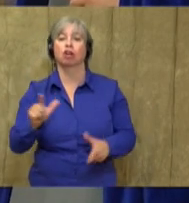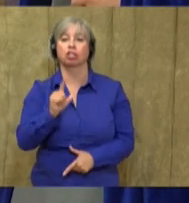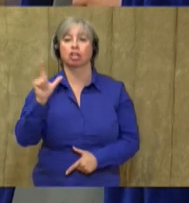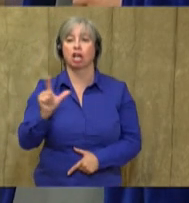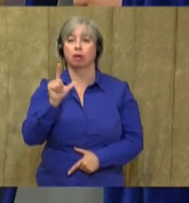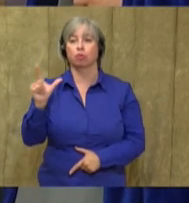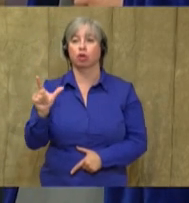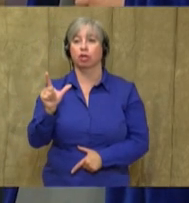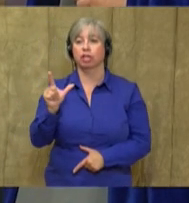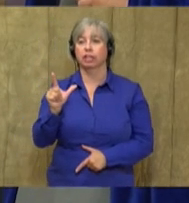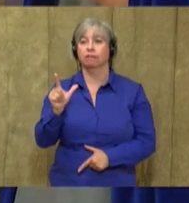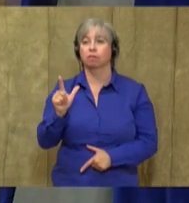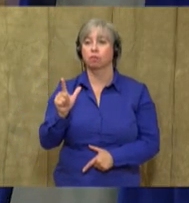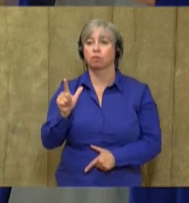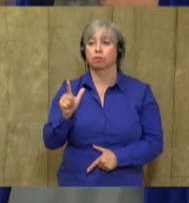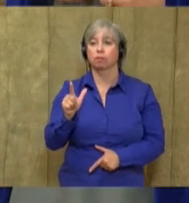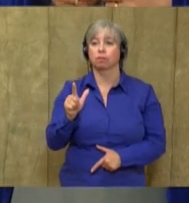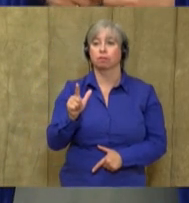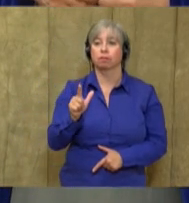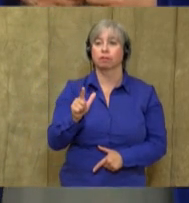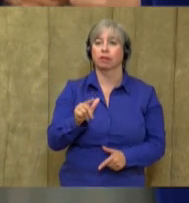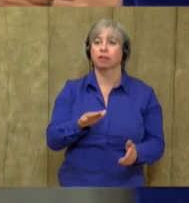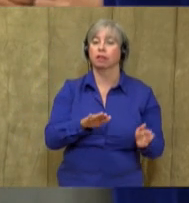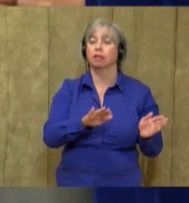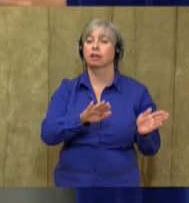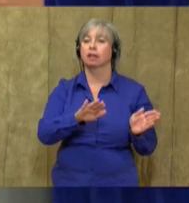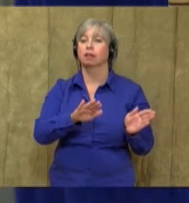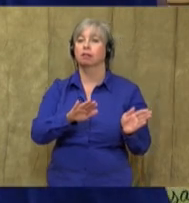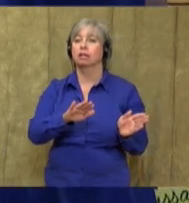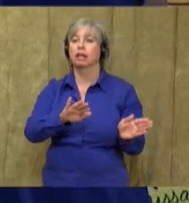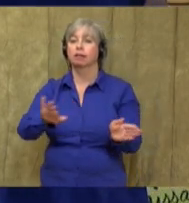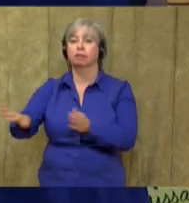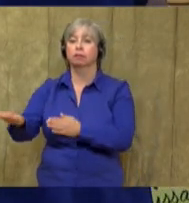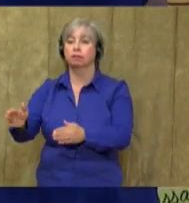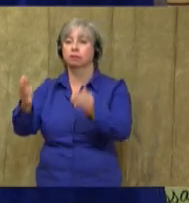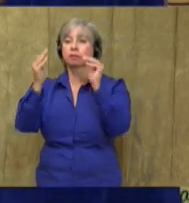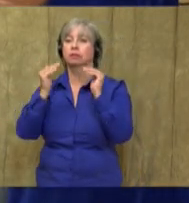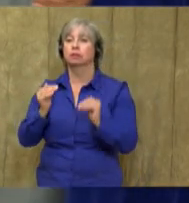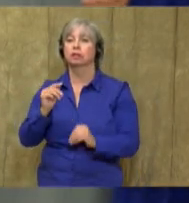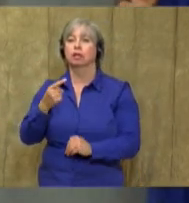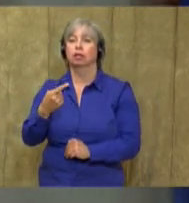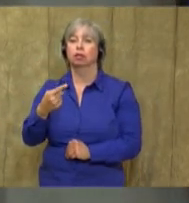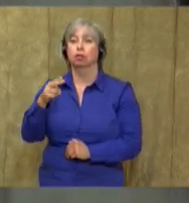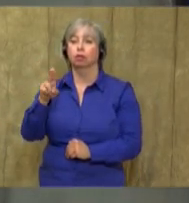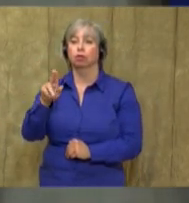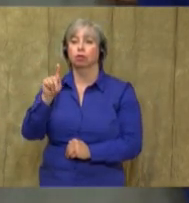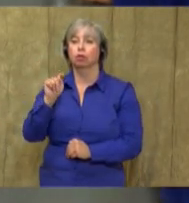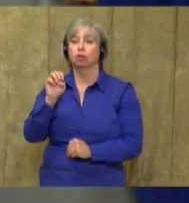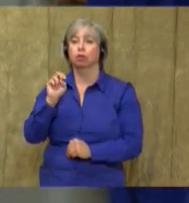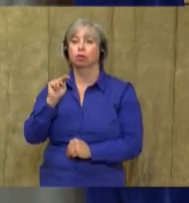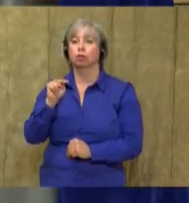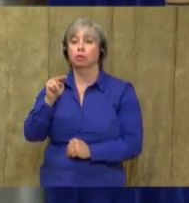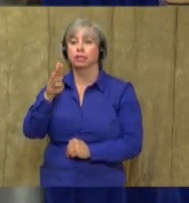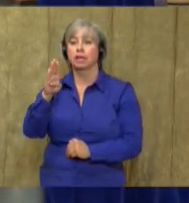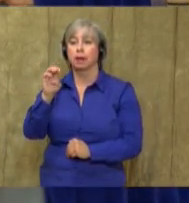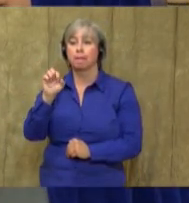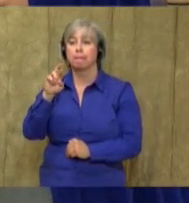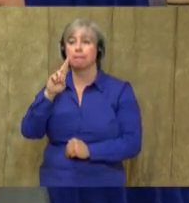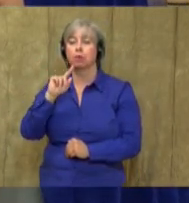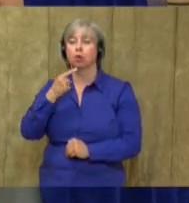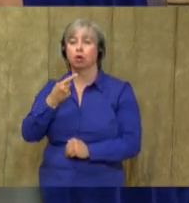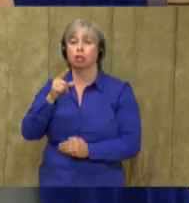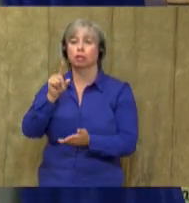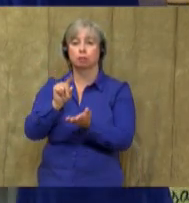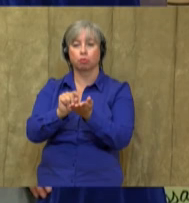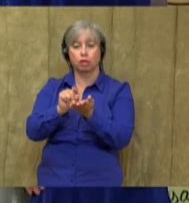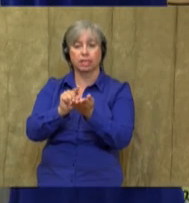now let's go to the Gutenberg Press. We're going to talk about how did this information get out